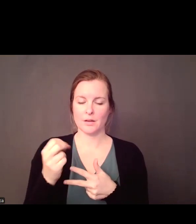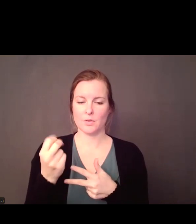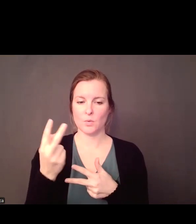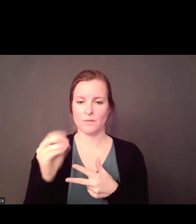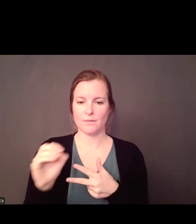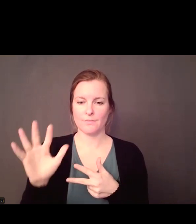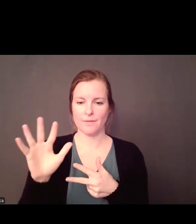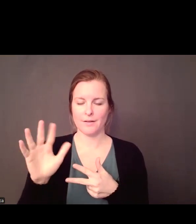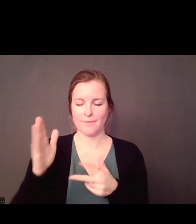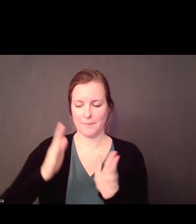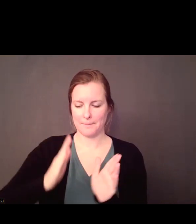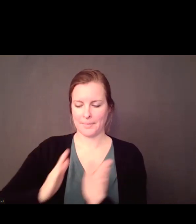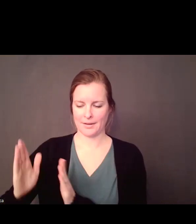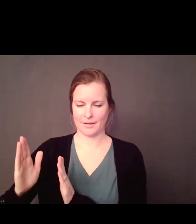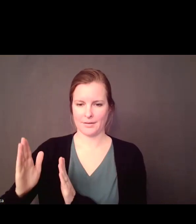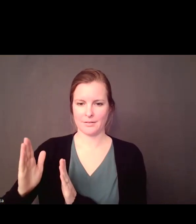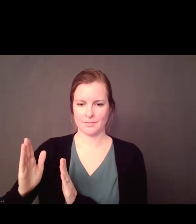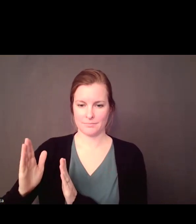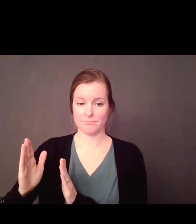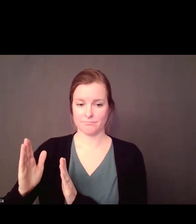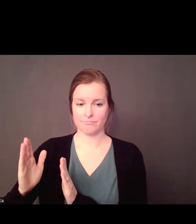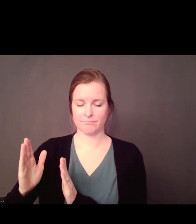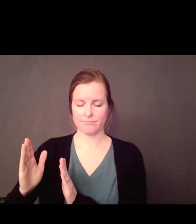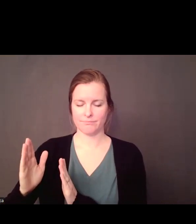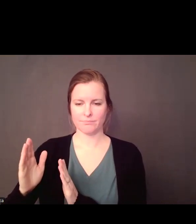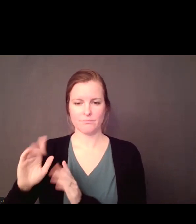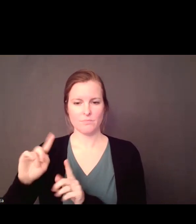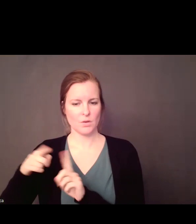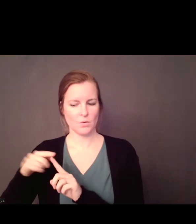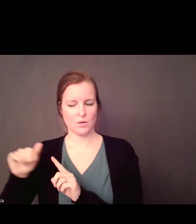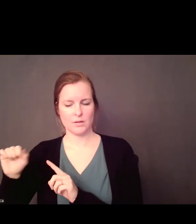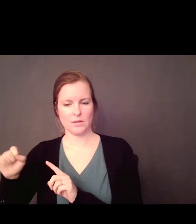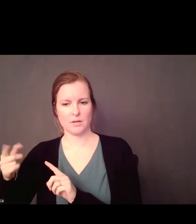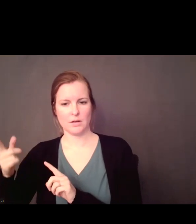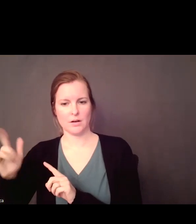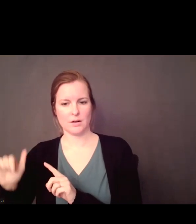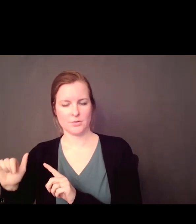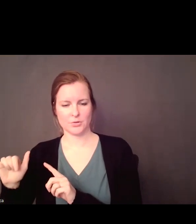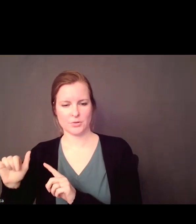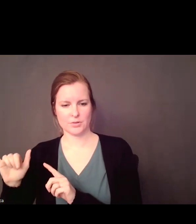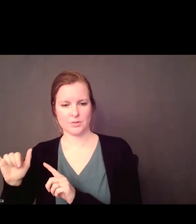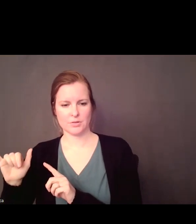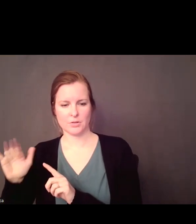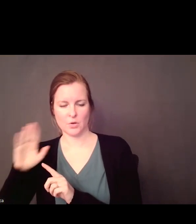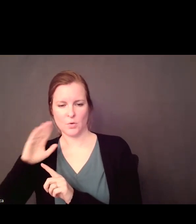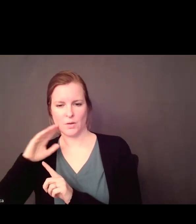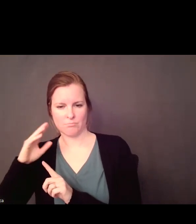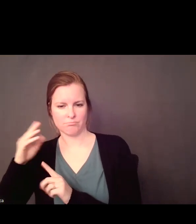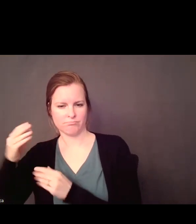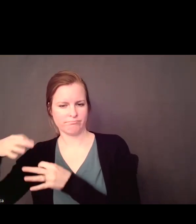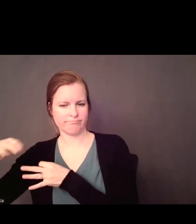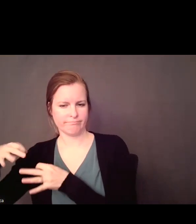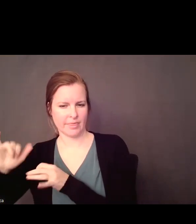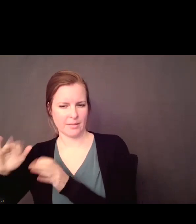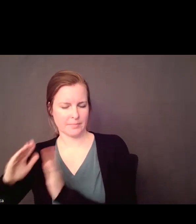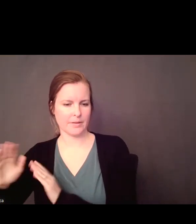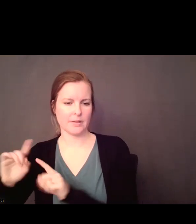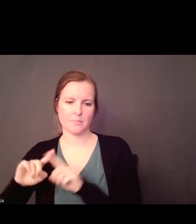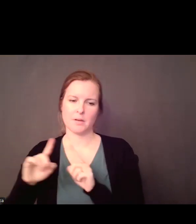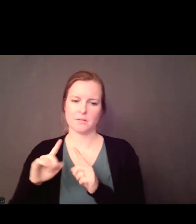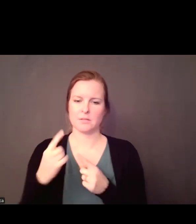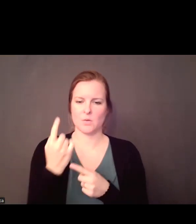you'll see later when Ashley starts to present the assessment and plan, you'll see that it is one